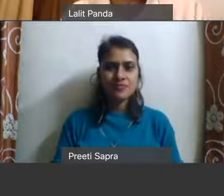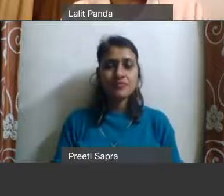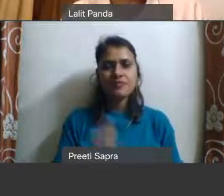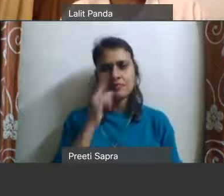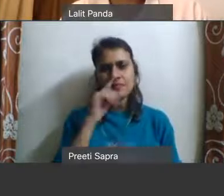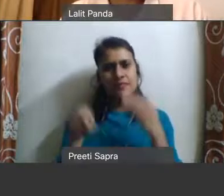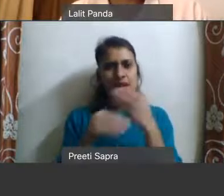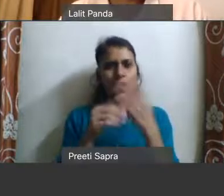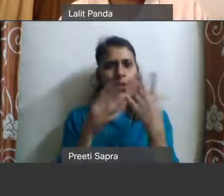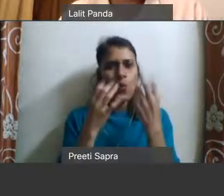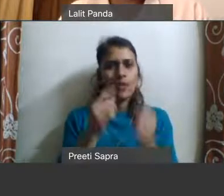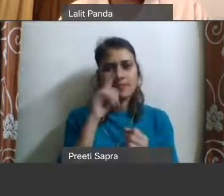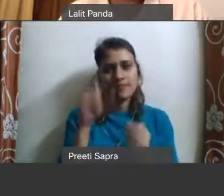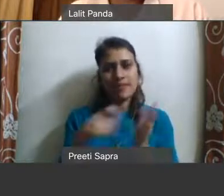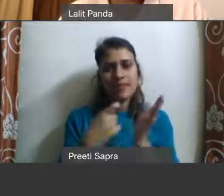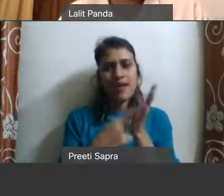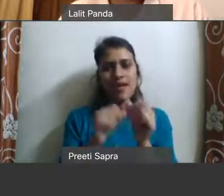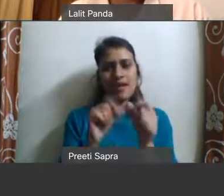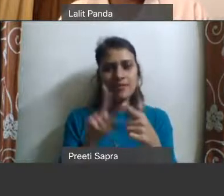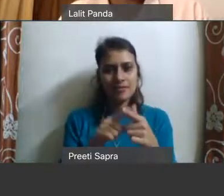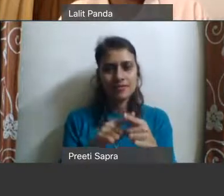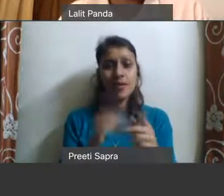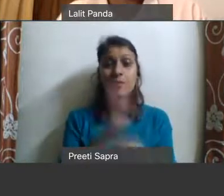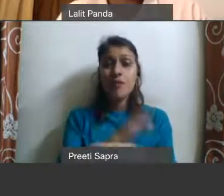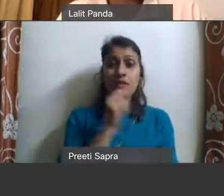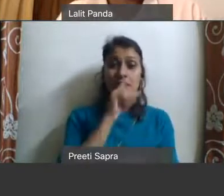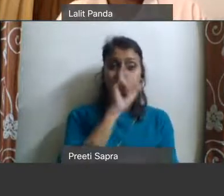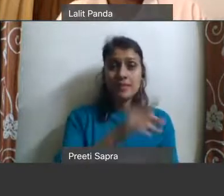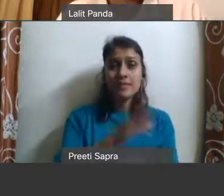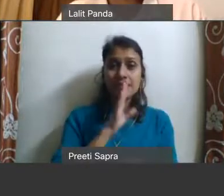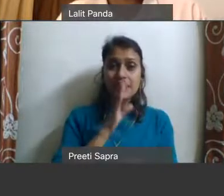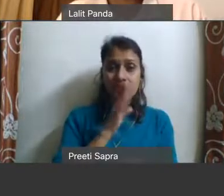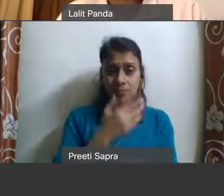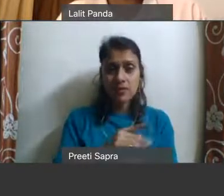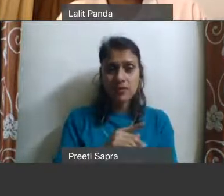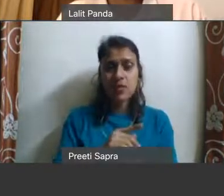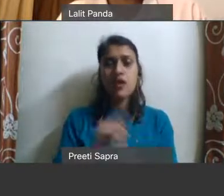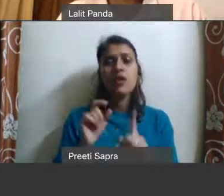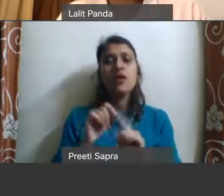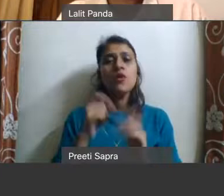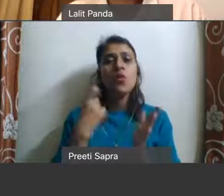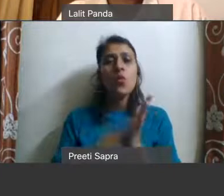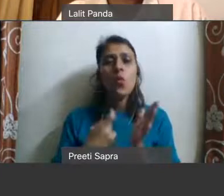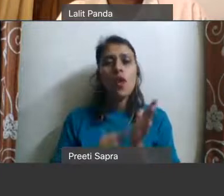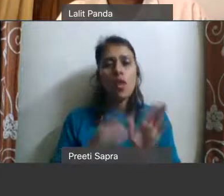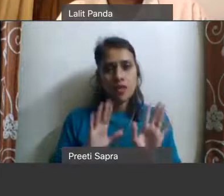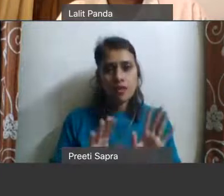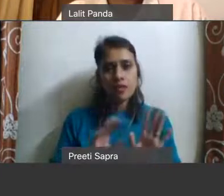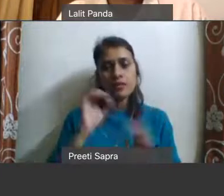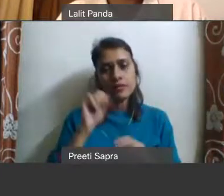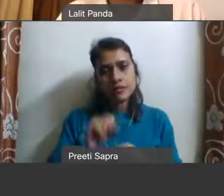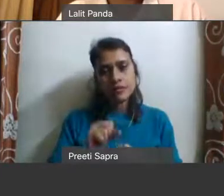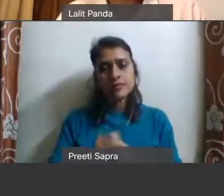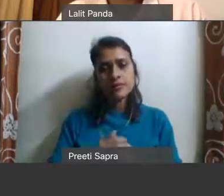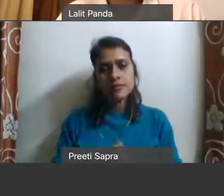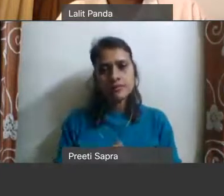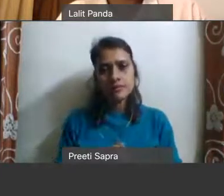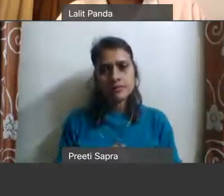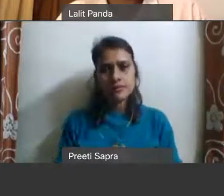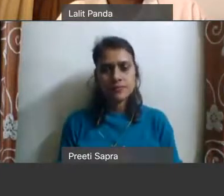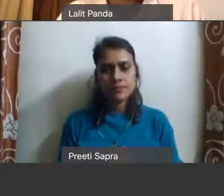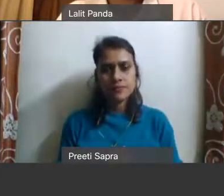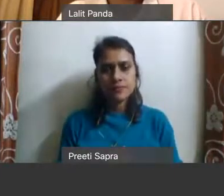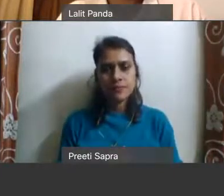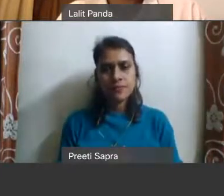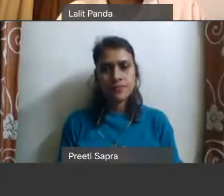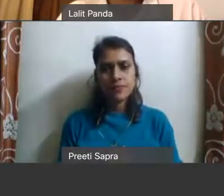saying, it's true that as far as the anti-stereotyping principle is concerned, it's in Indian jurisprudence, it's been applied to sex. But